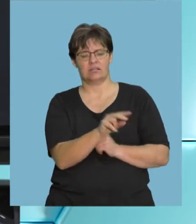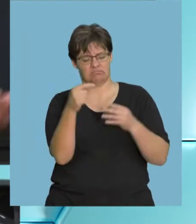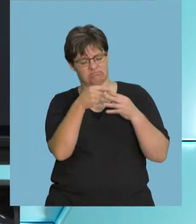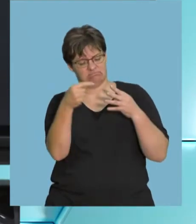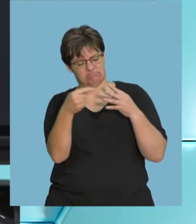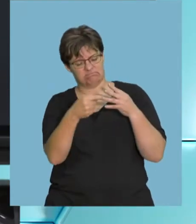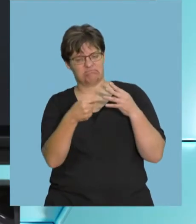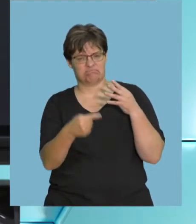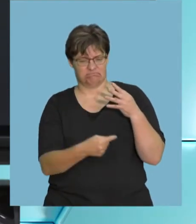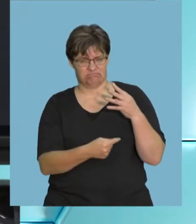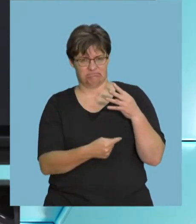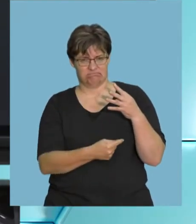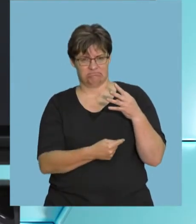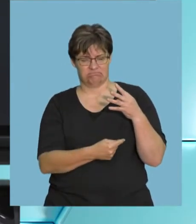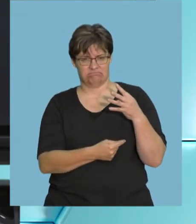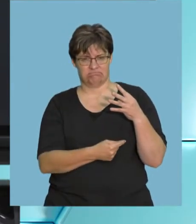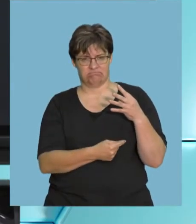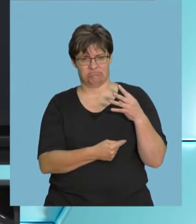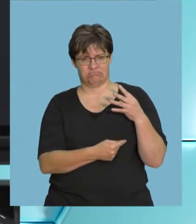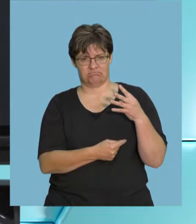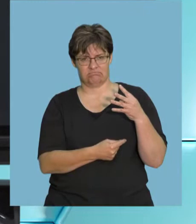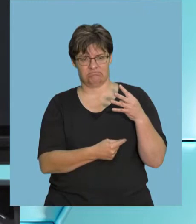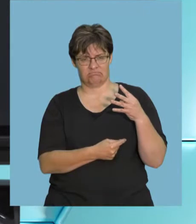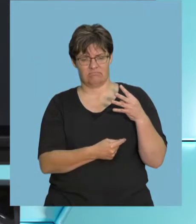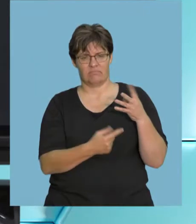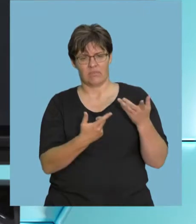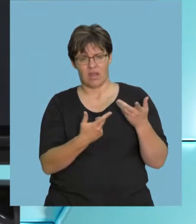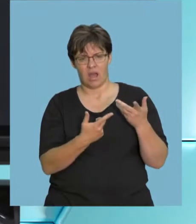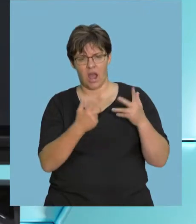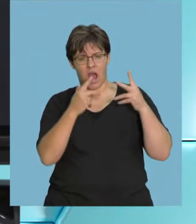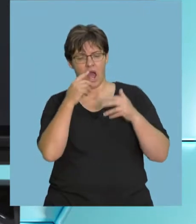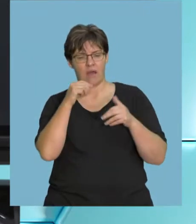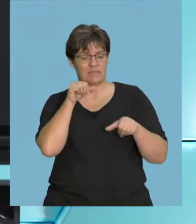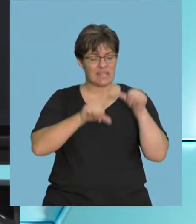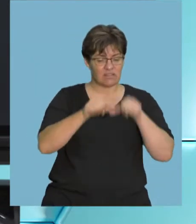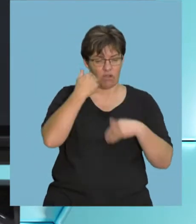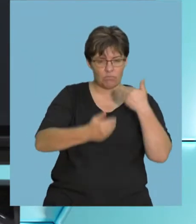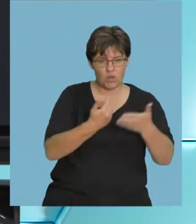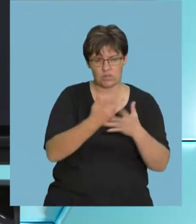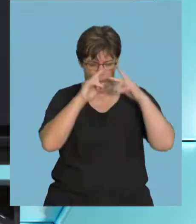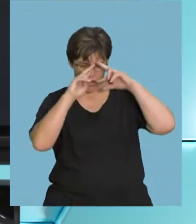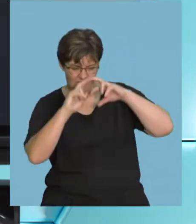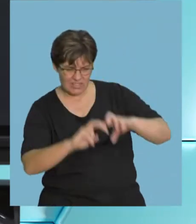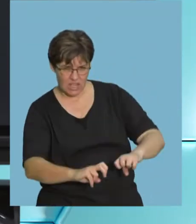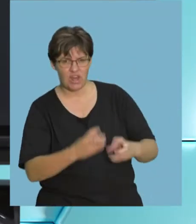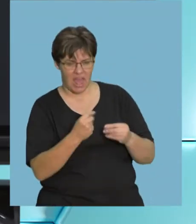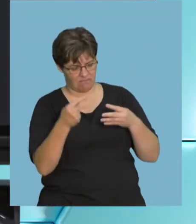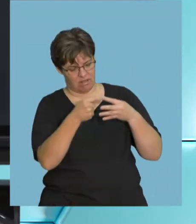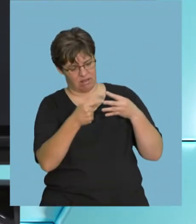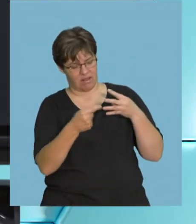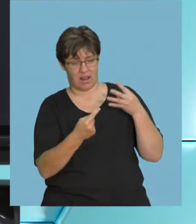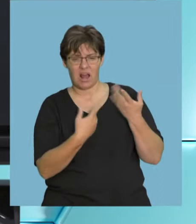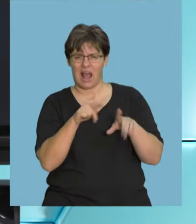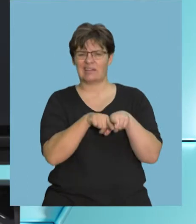number of actions during a scientific process or during an investigation. It could